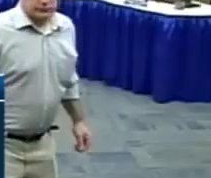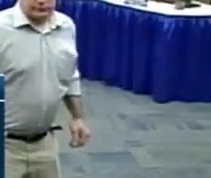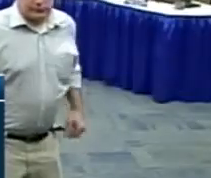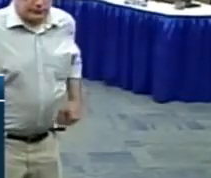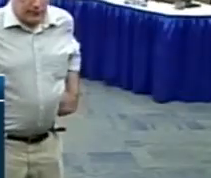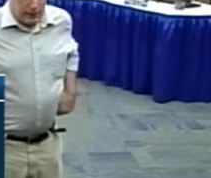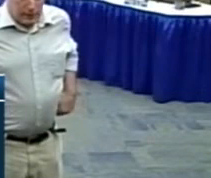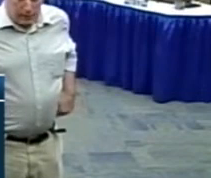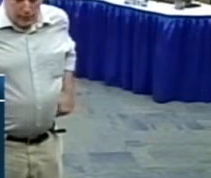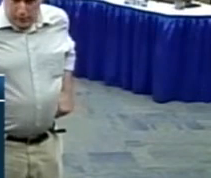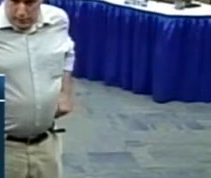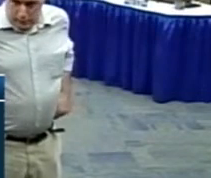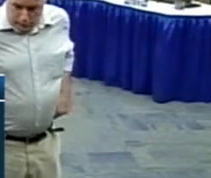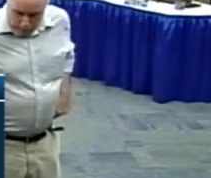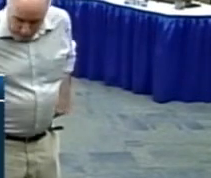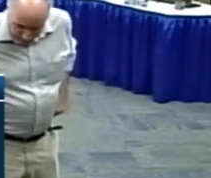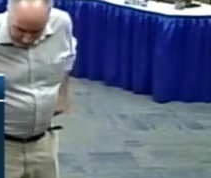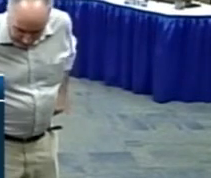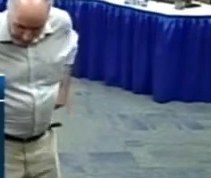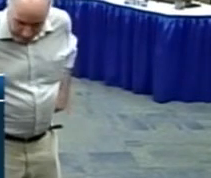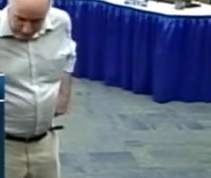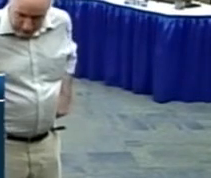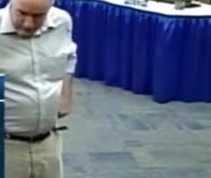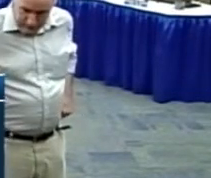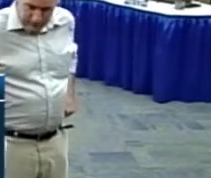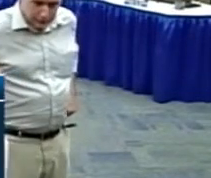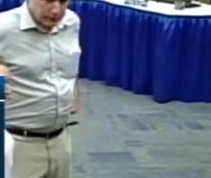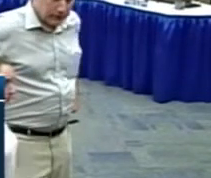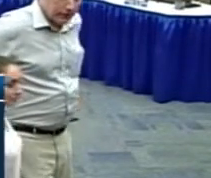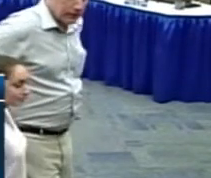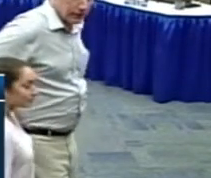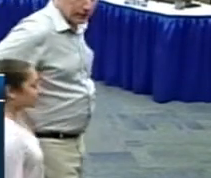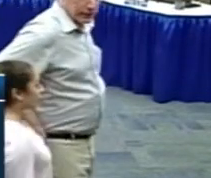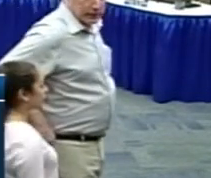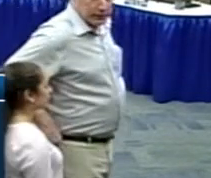I know, exactly. That also.